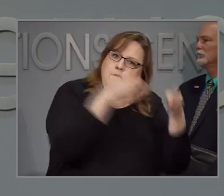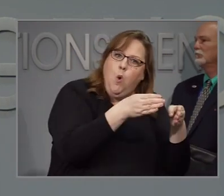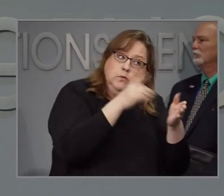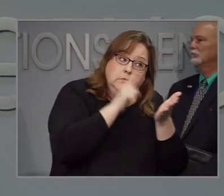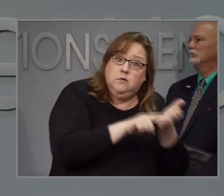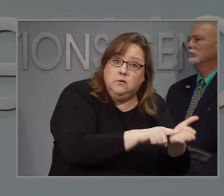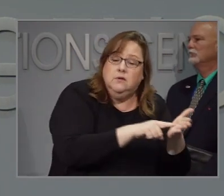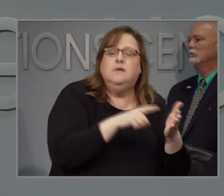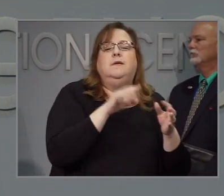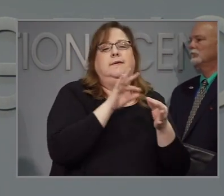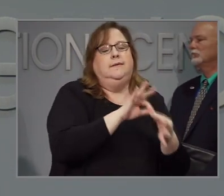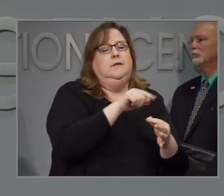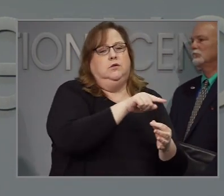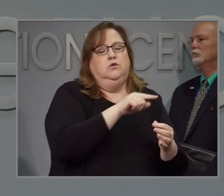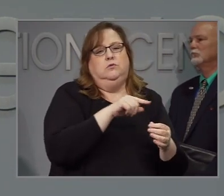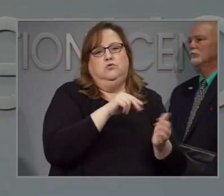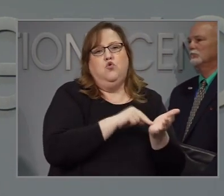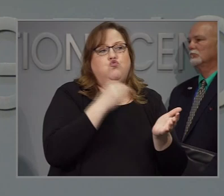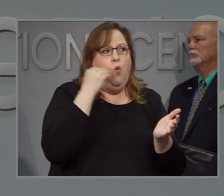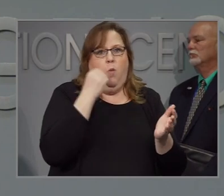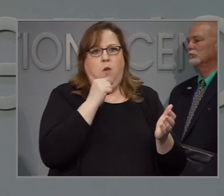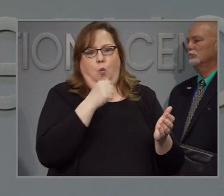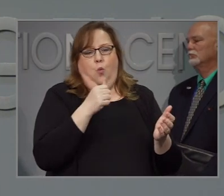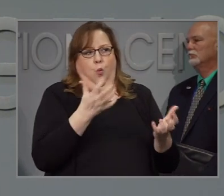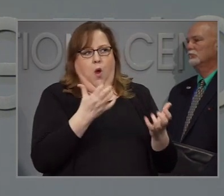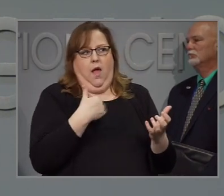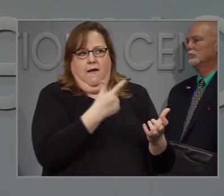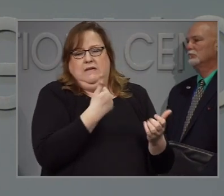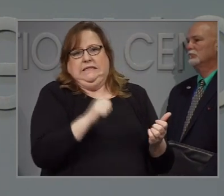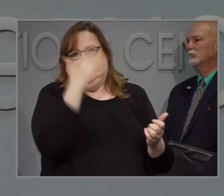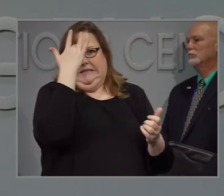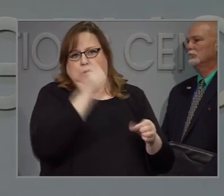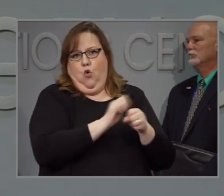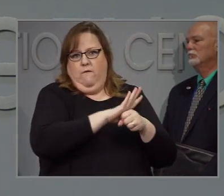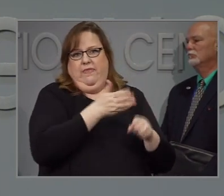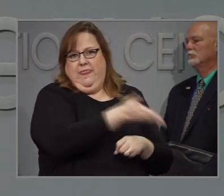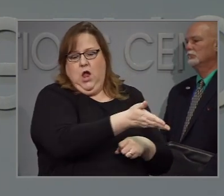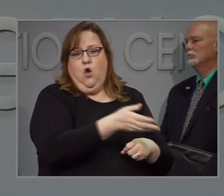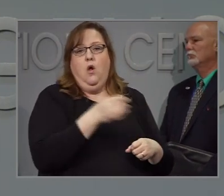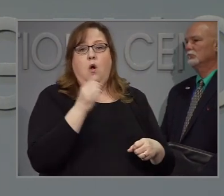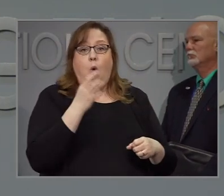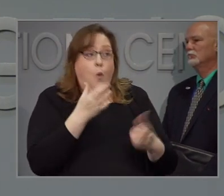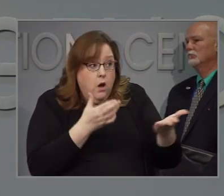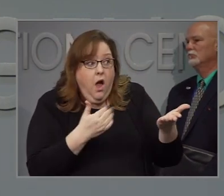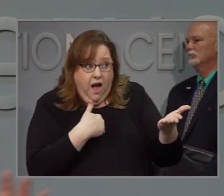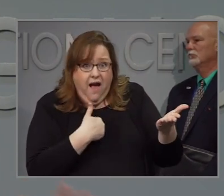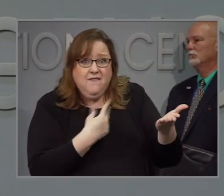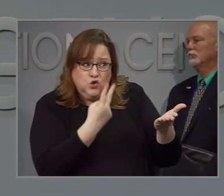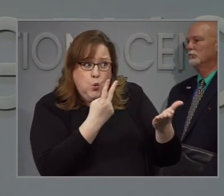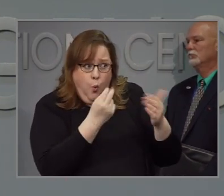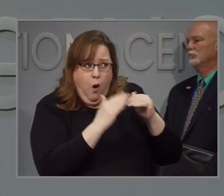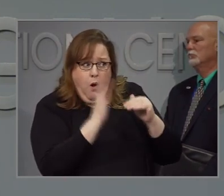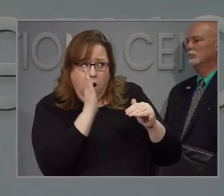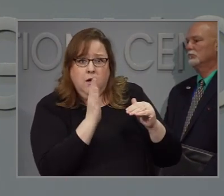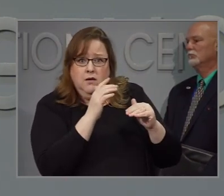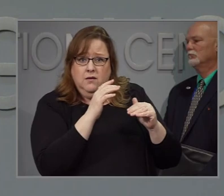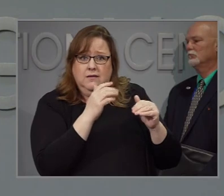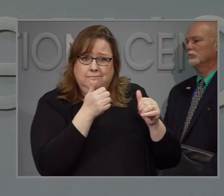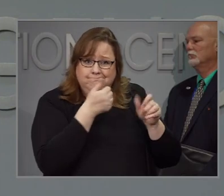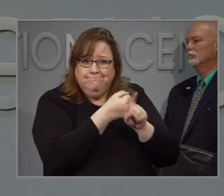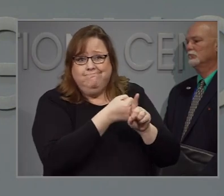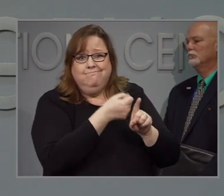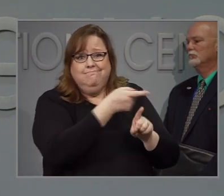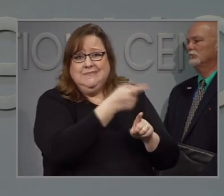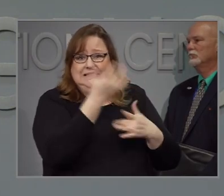COVID-19 from getting into the nursing home or responding if they had an outbreak of two or more cases. So the federal government did